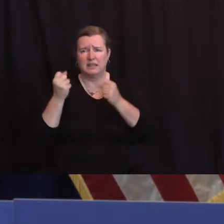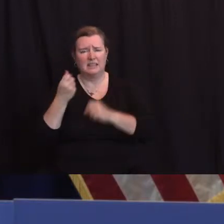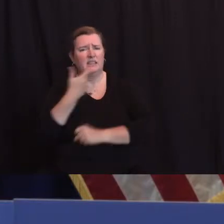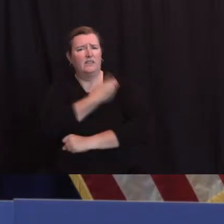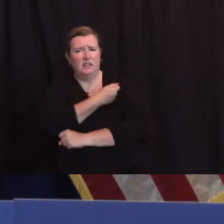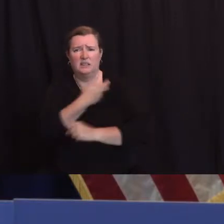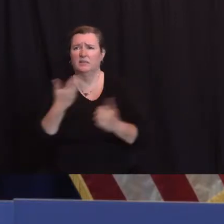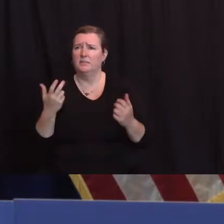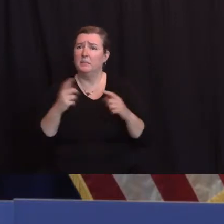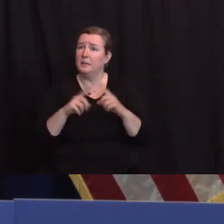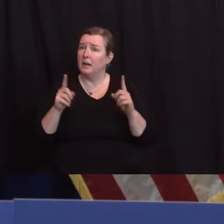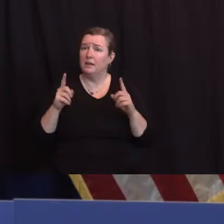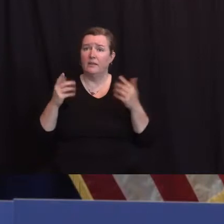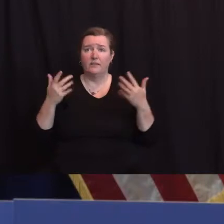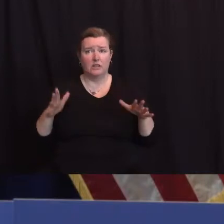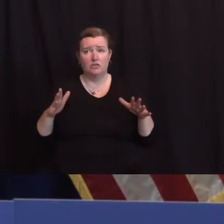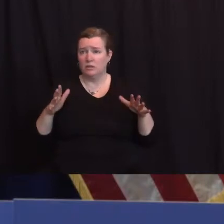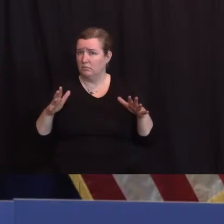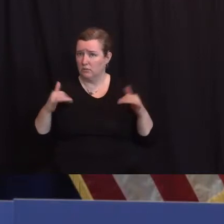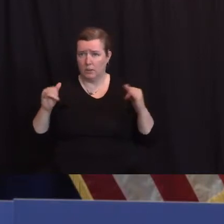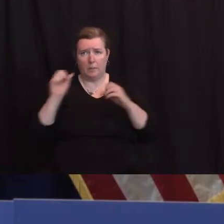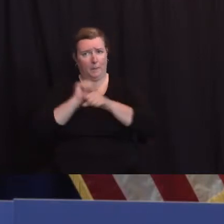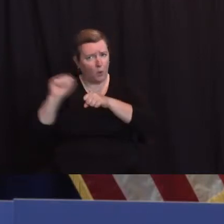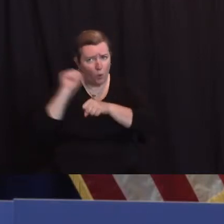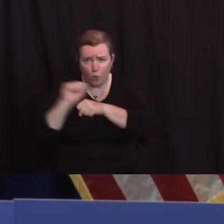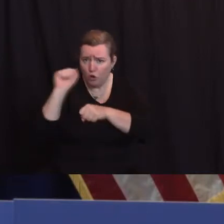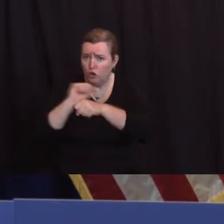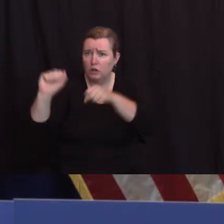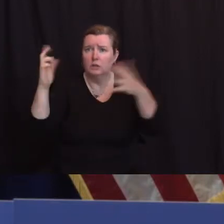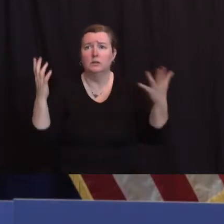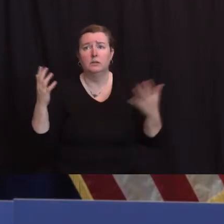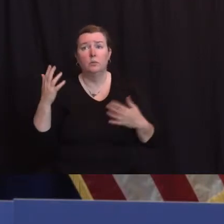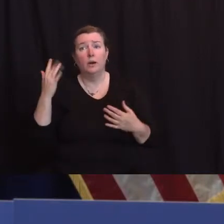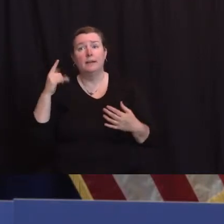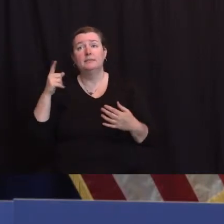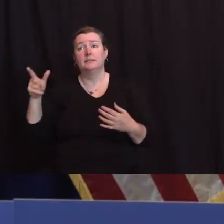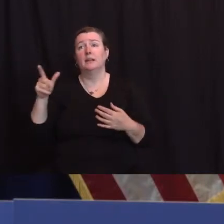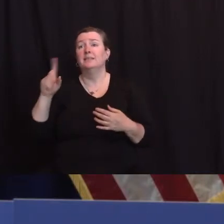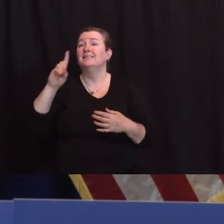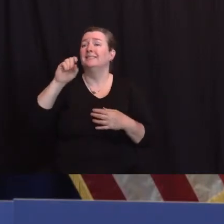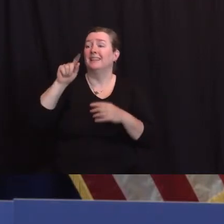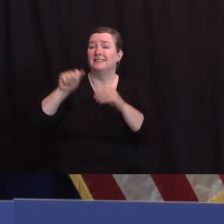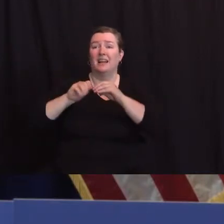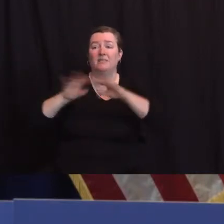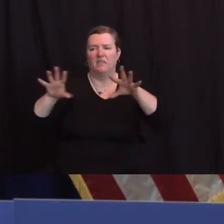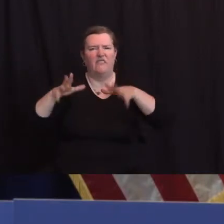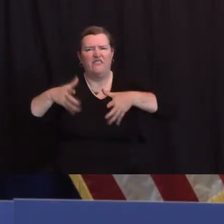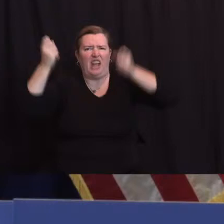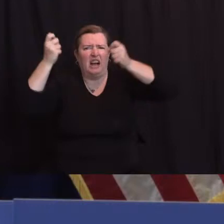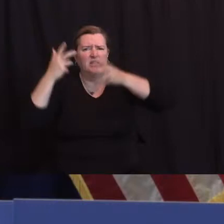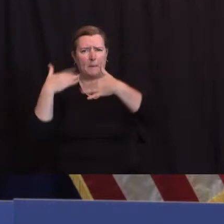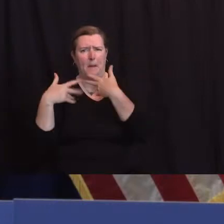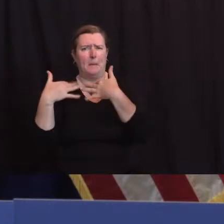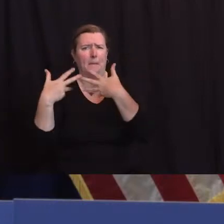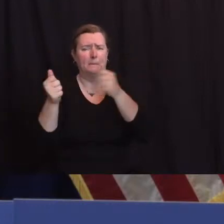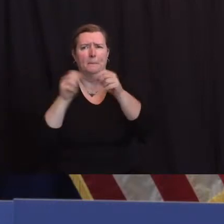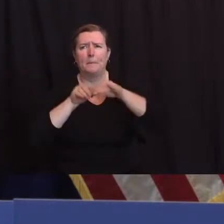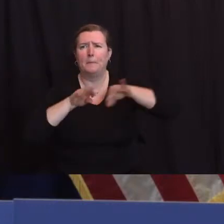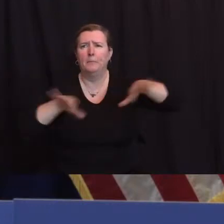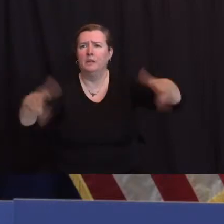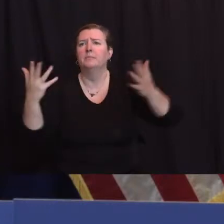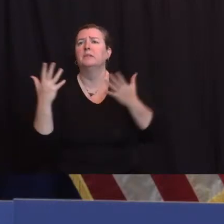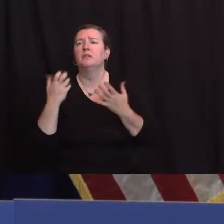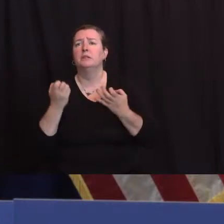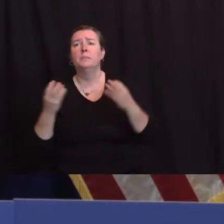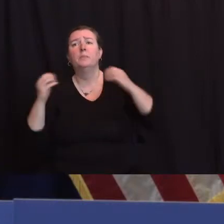still more work to be done. In the face of this highly transmissible variant, it is more important than ever to have high vaccination